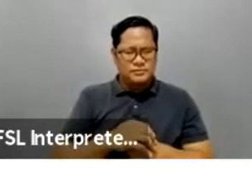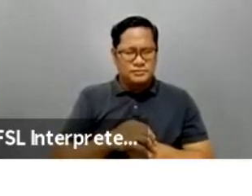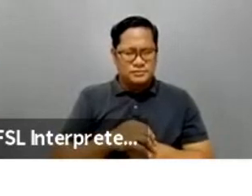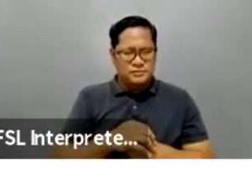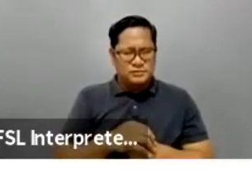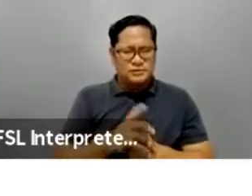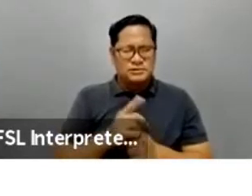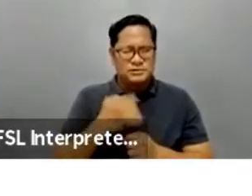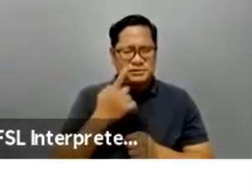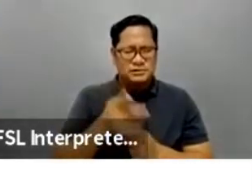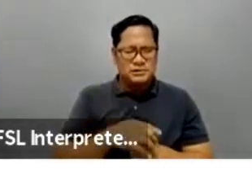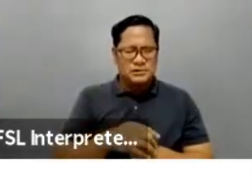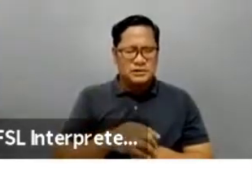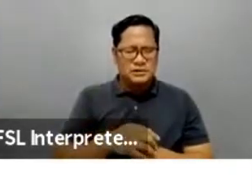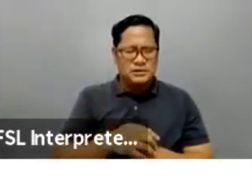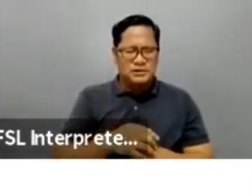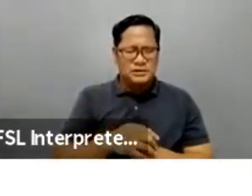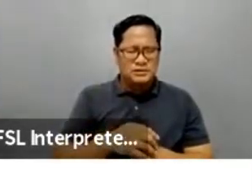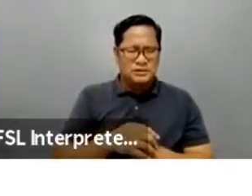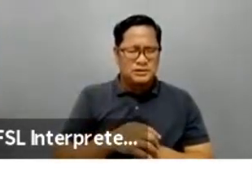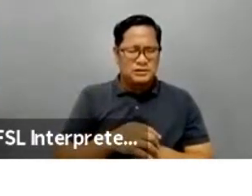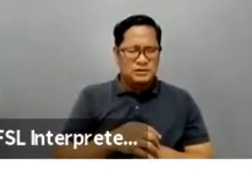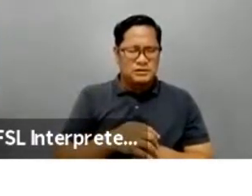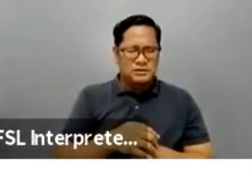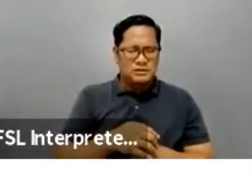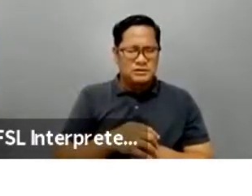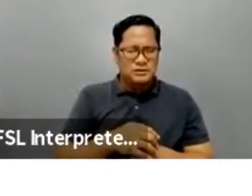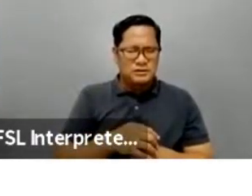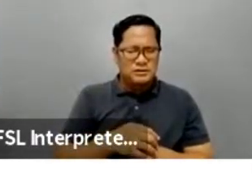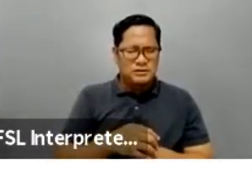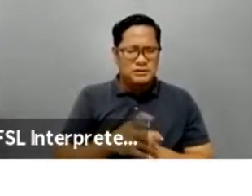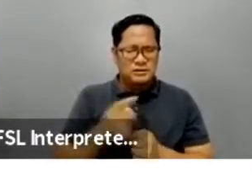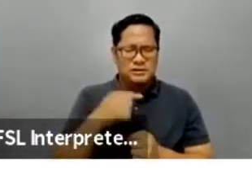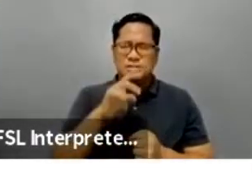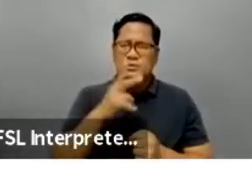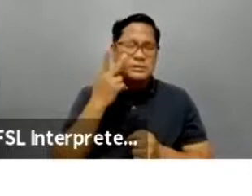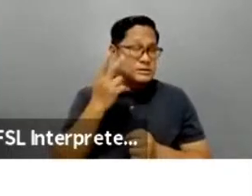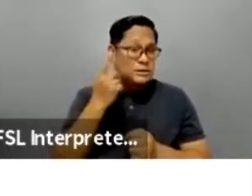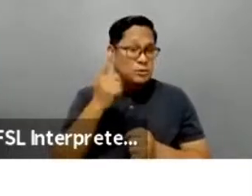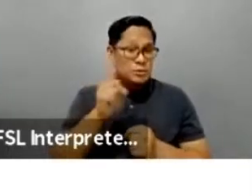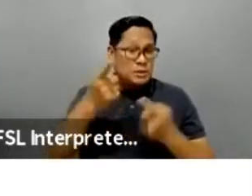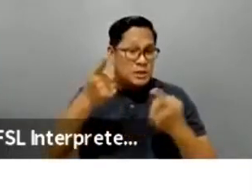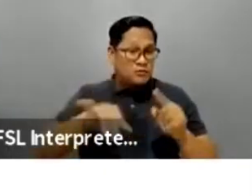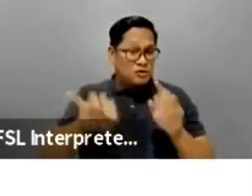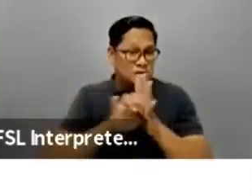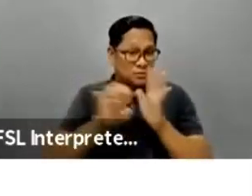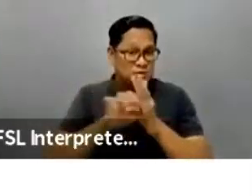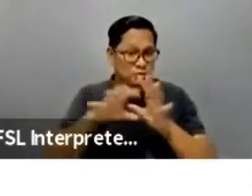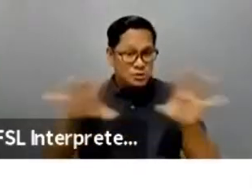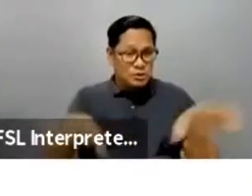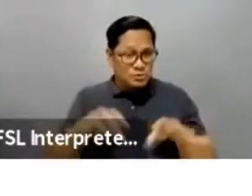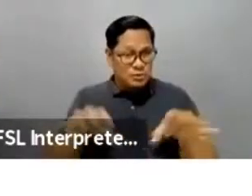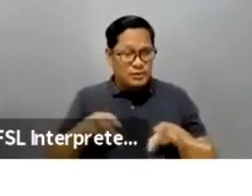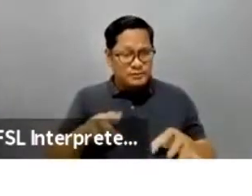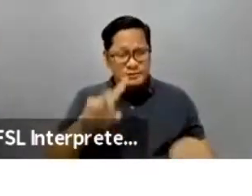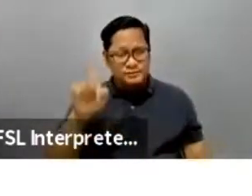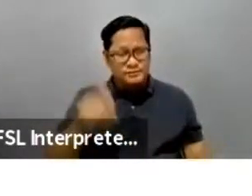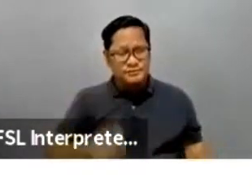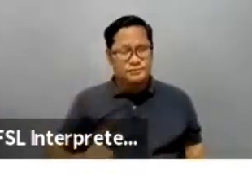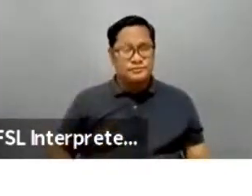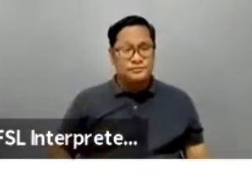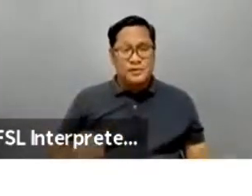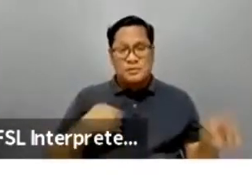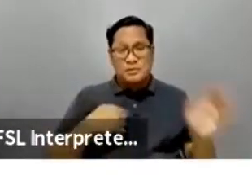as envisioned by the UHC law, okay? And see what needs to happen if it's gonna work, okay? I'll show you some